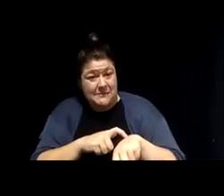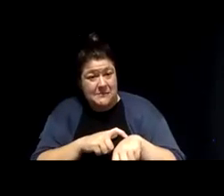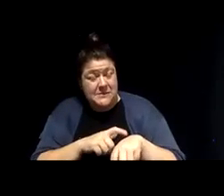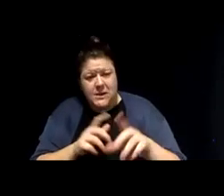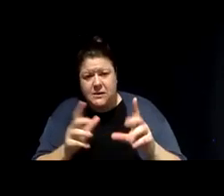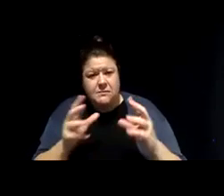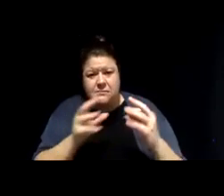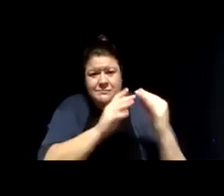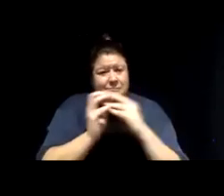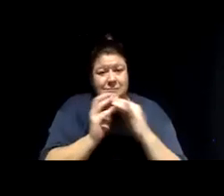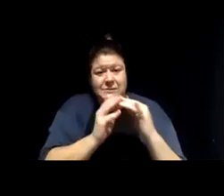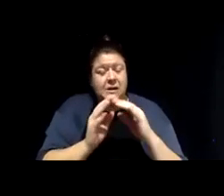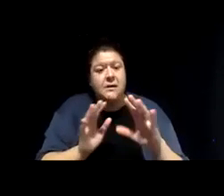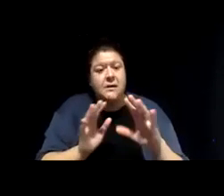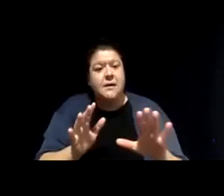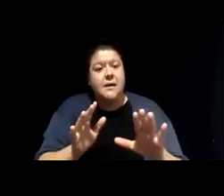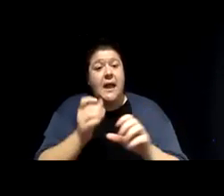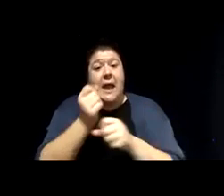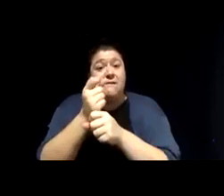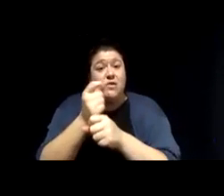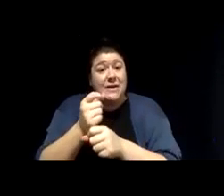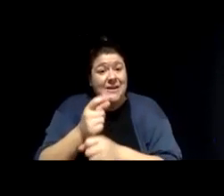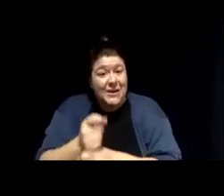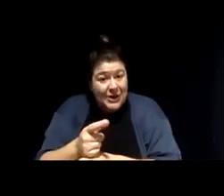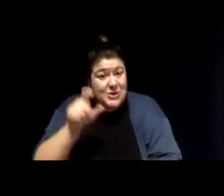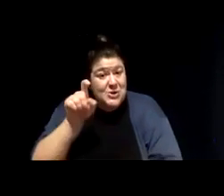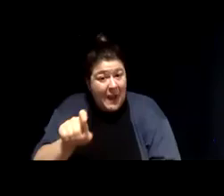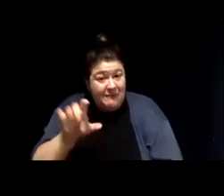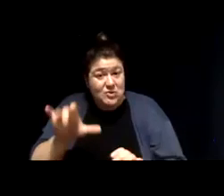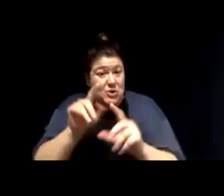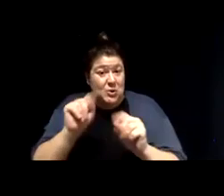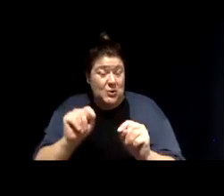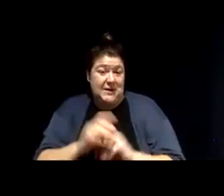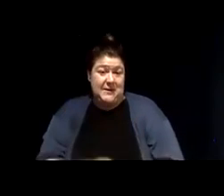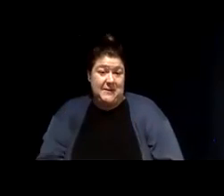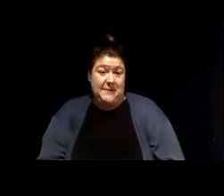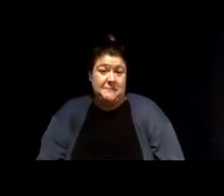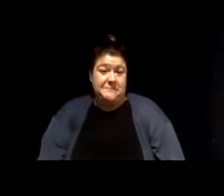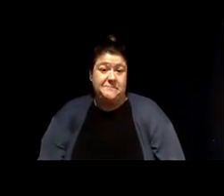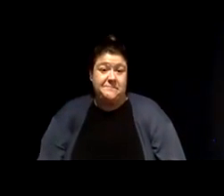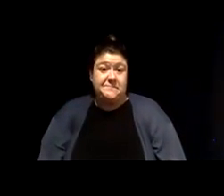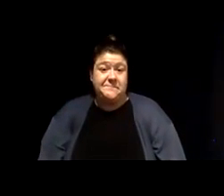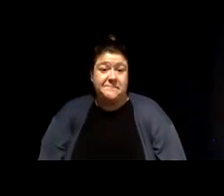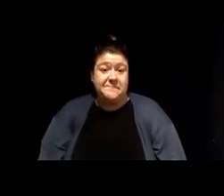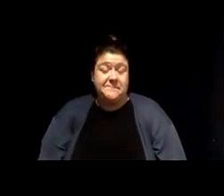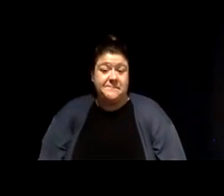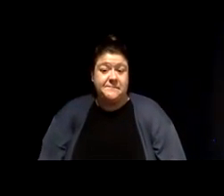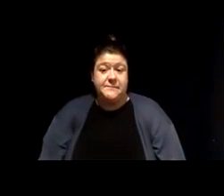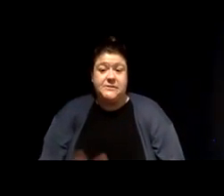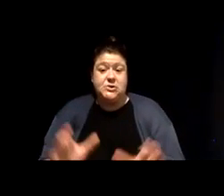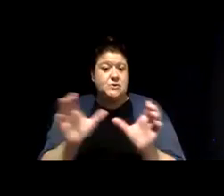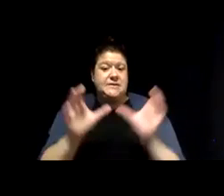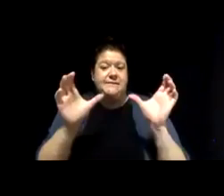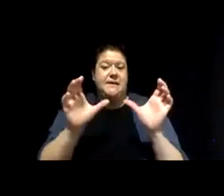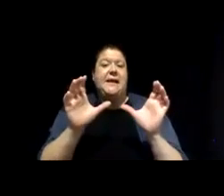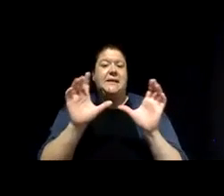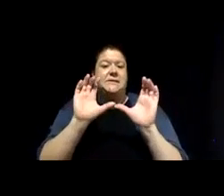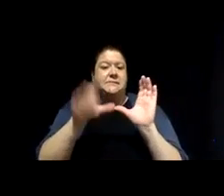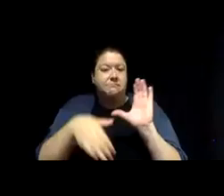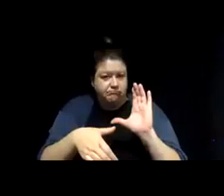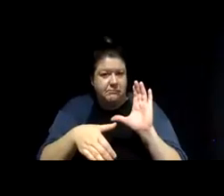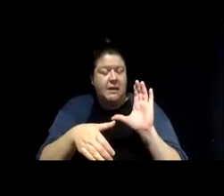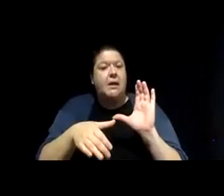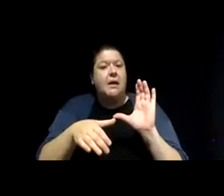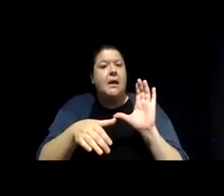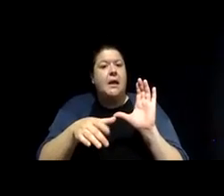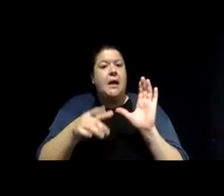years, every year you get to have your certificate renewed. So yeah, that's I